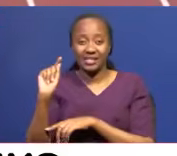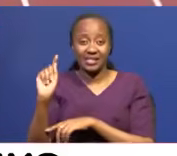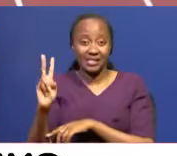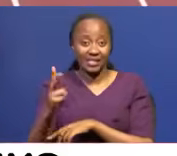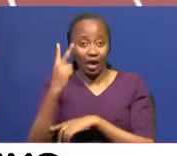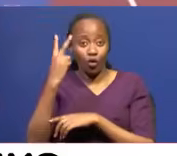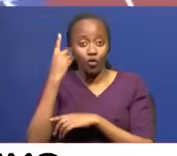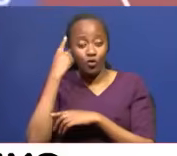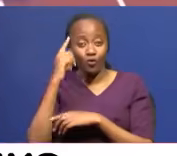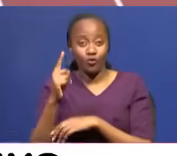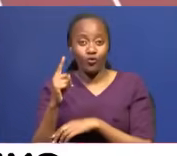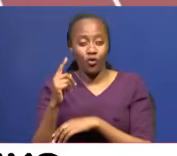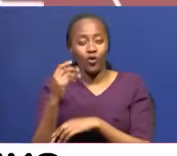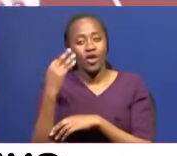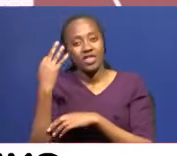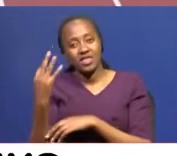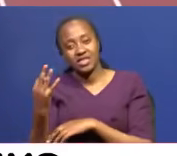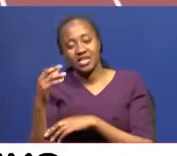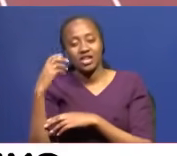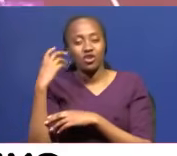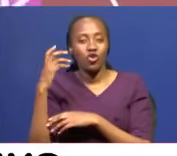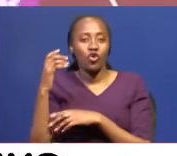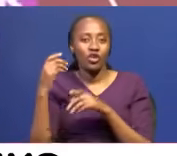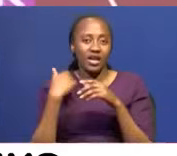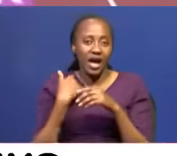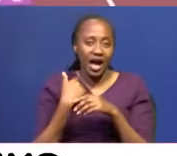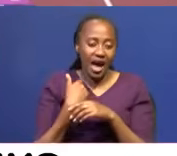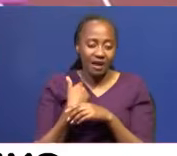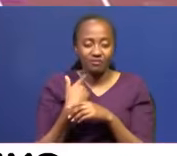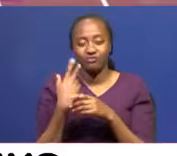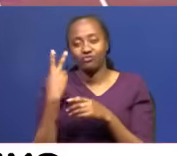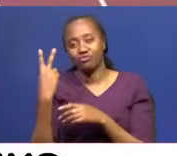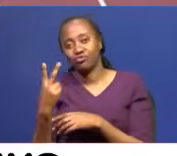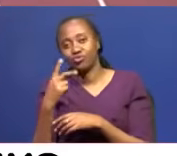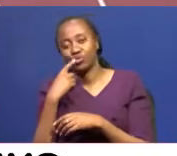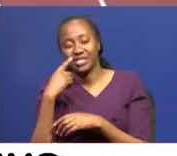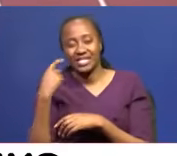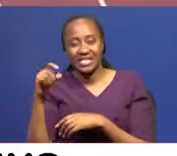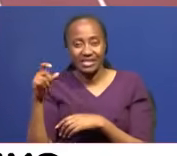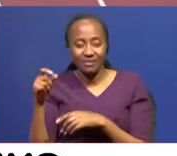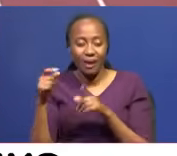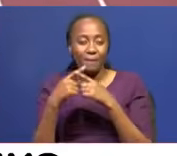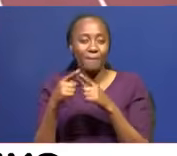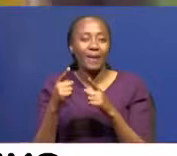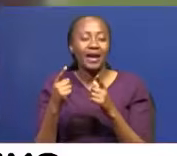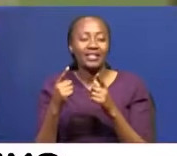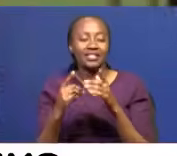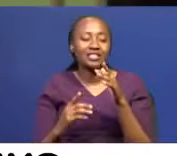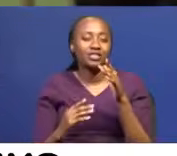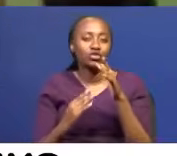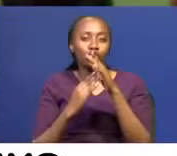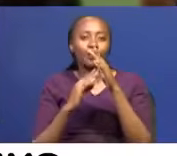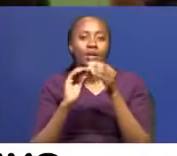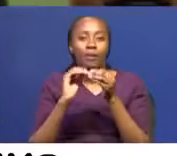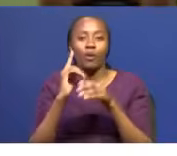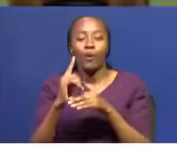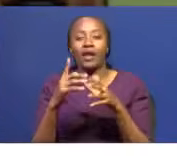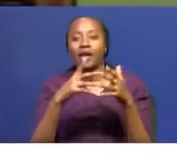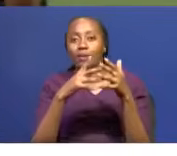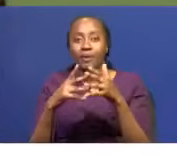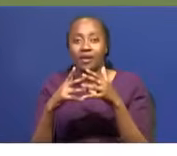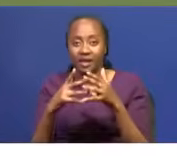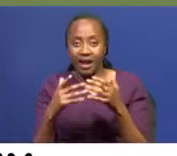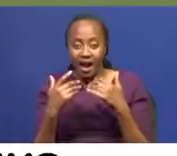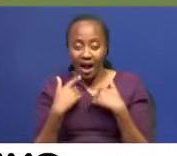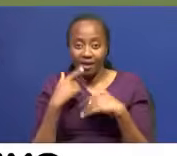of 5, behind the United States, who top with 8, which includes 6 gold medals. Meanwhile, Perez